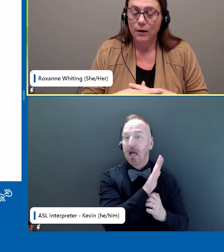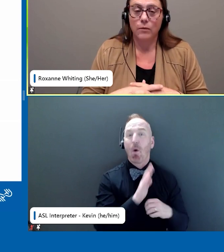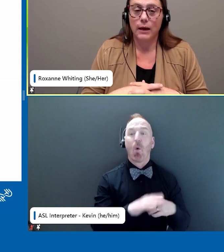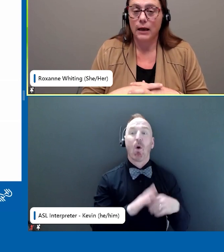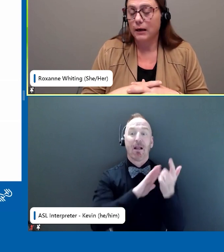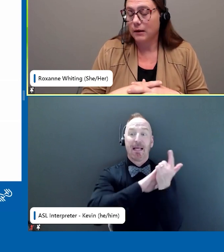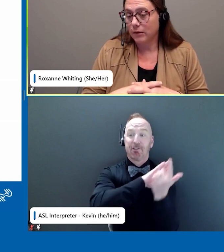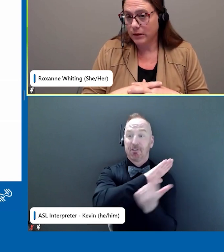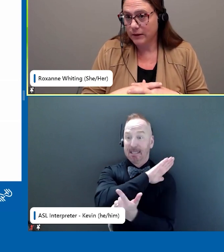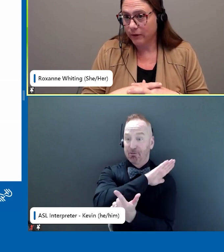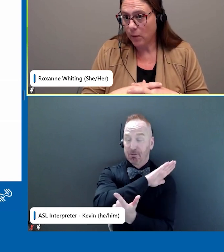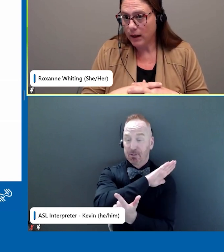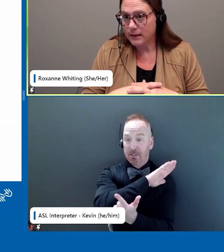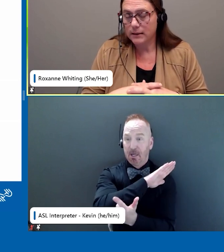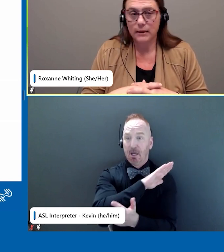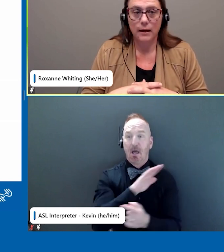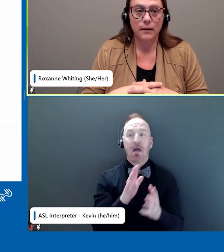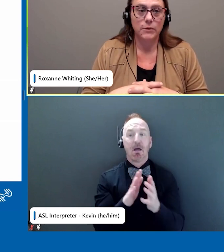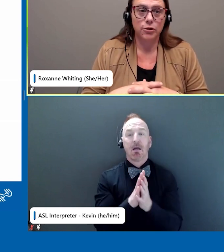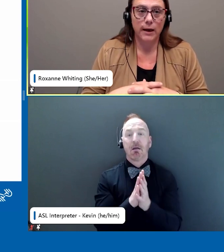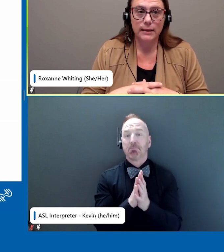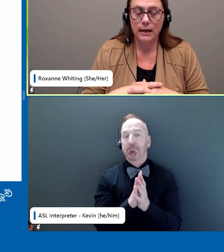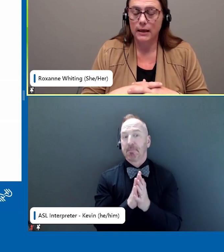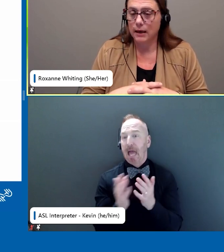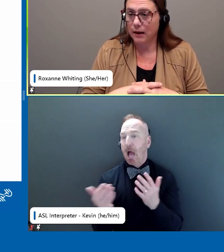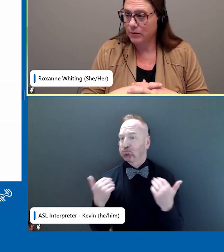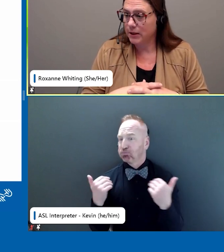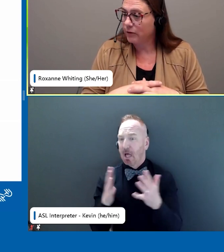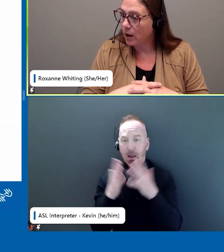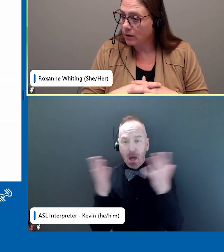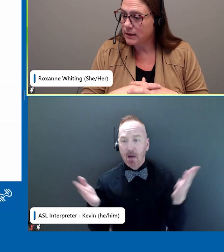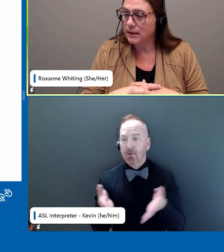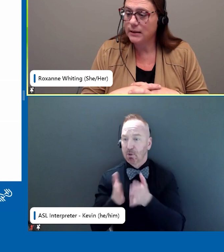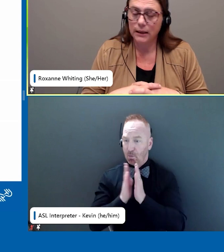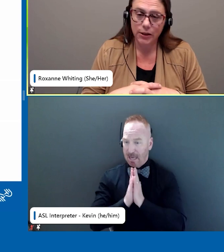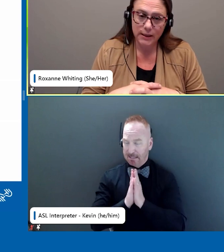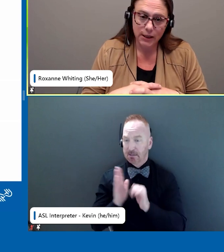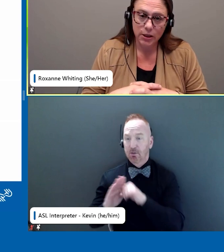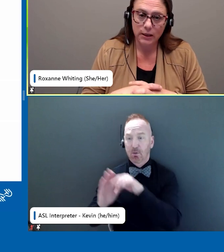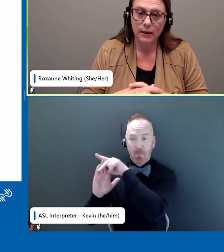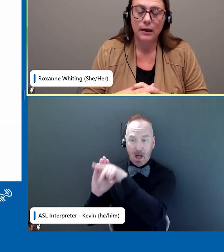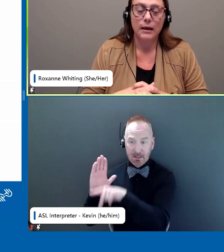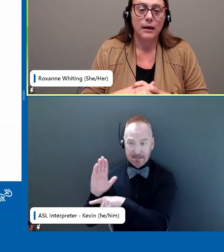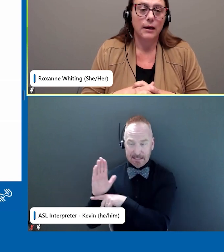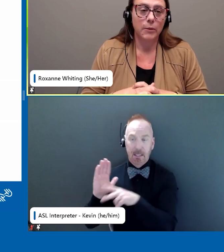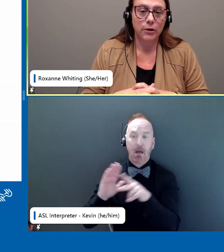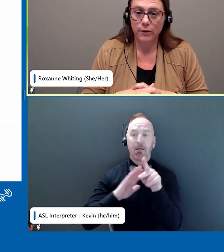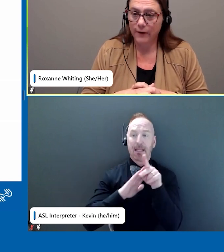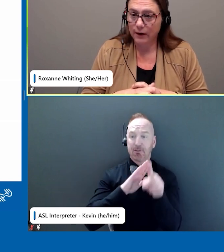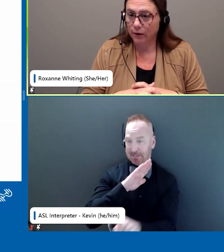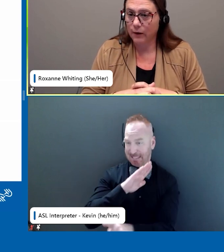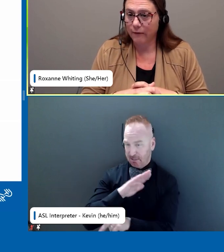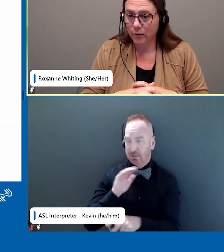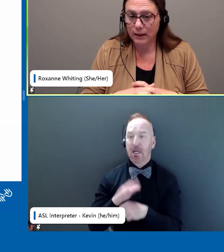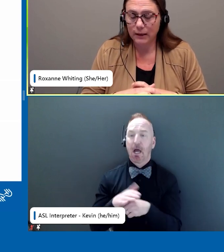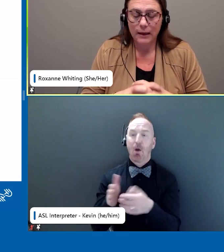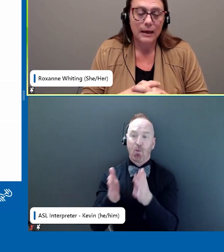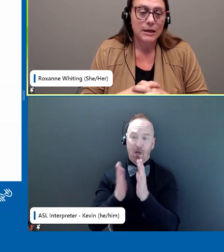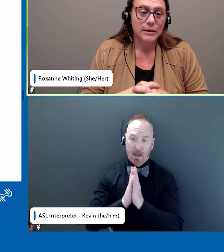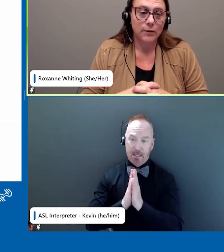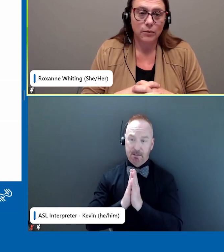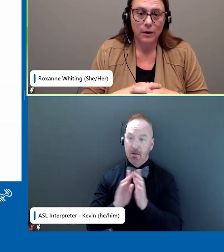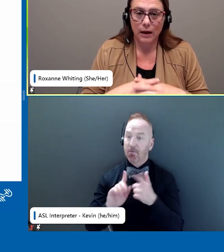legislation. We're getting lots of requests to translate different policies and legislation coming through the federal